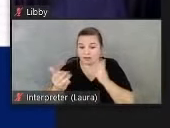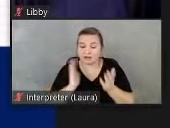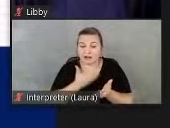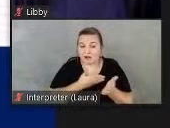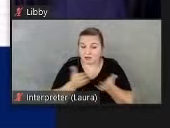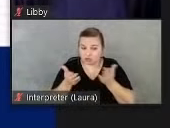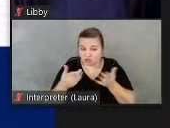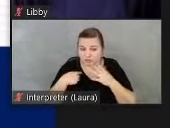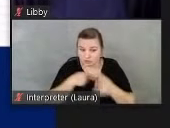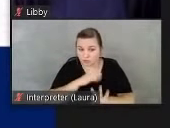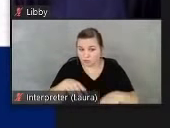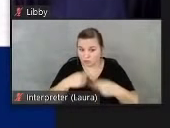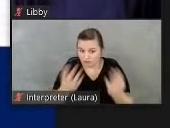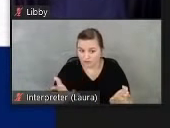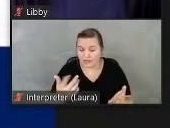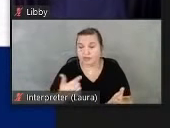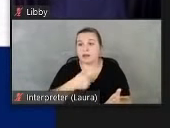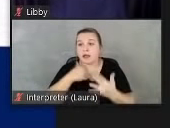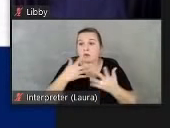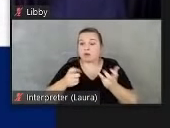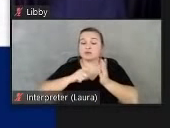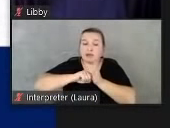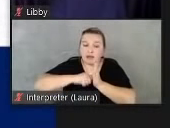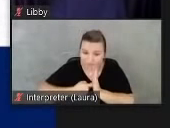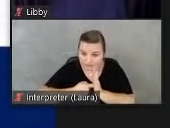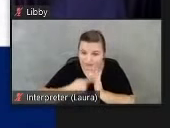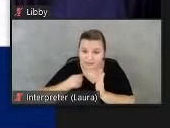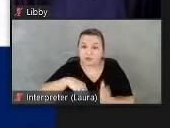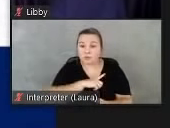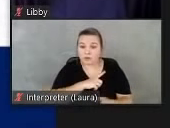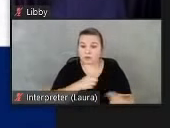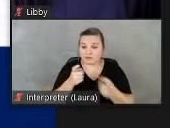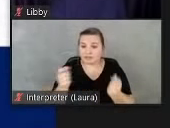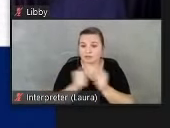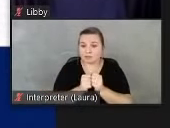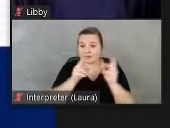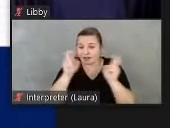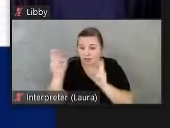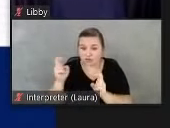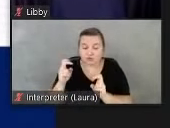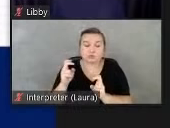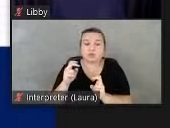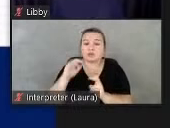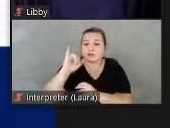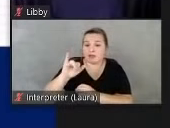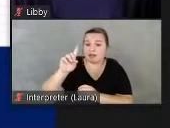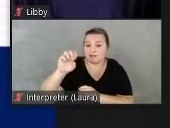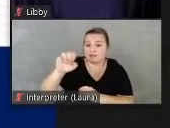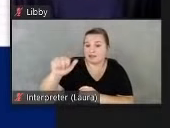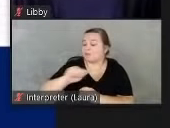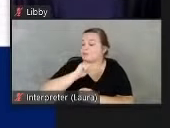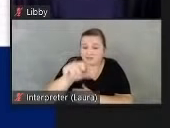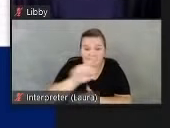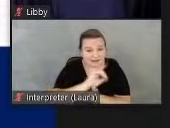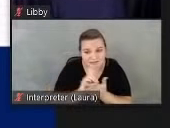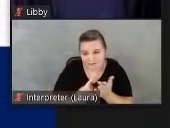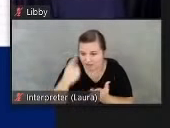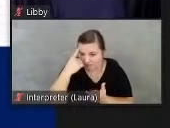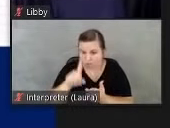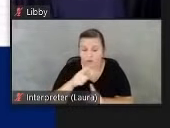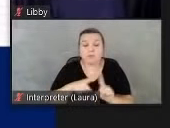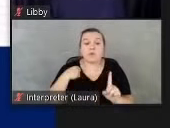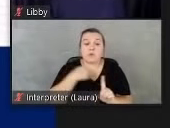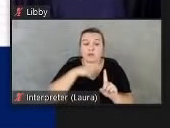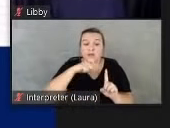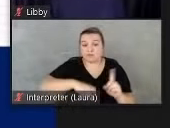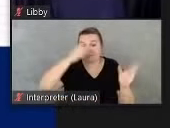kids, I want to emphasize that we're dealing with some issues that IDEA was not designed for, but we have to think about